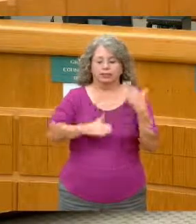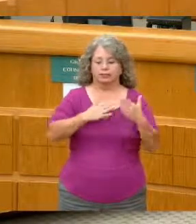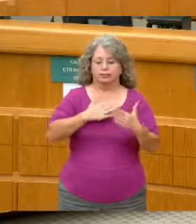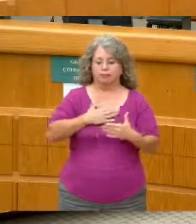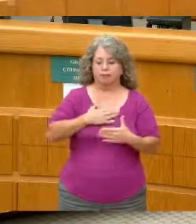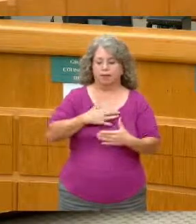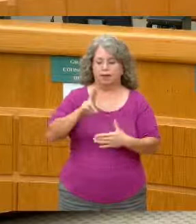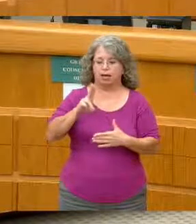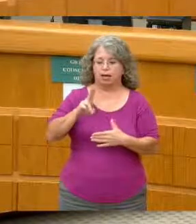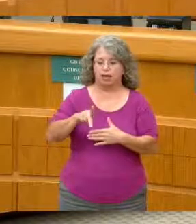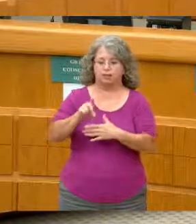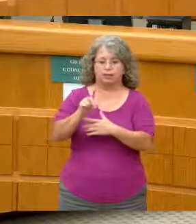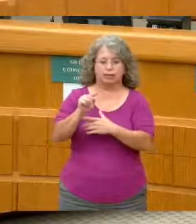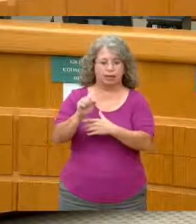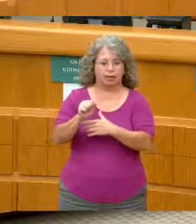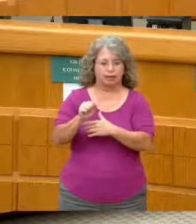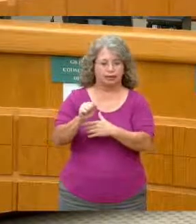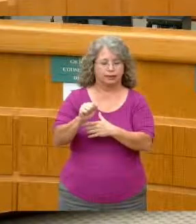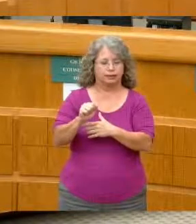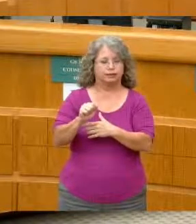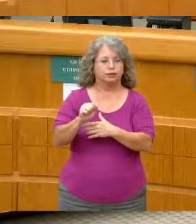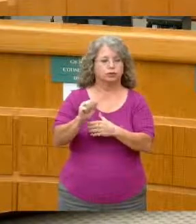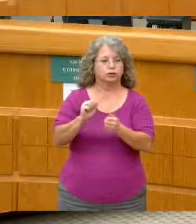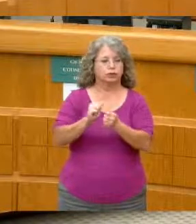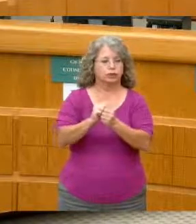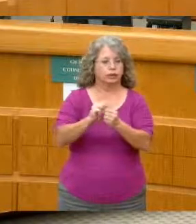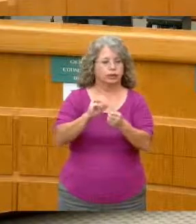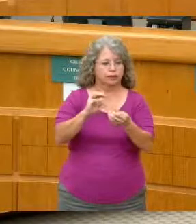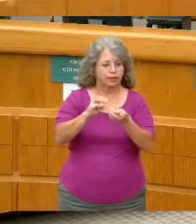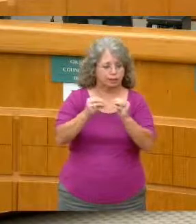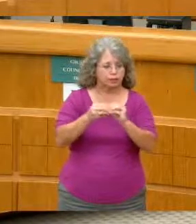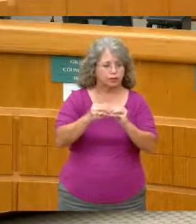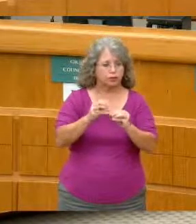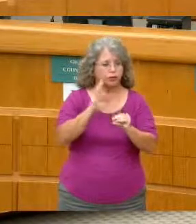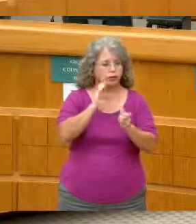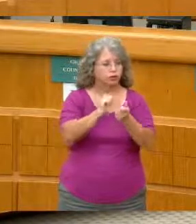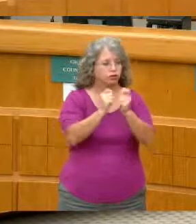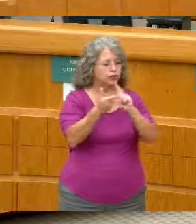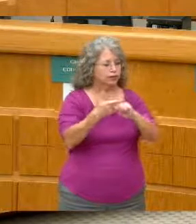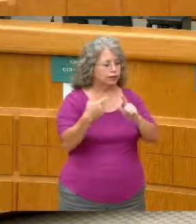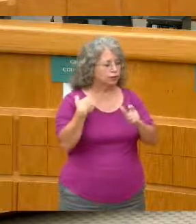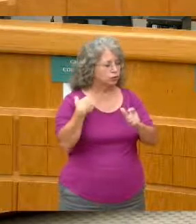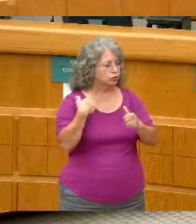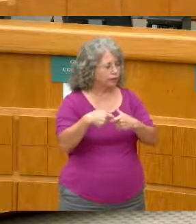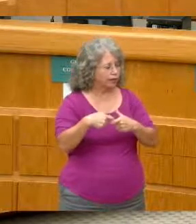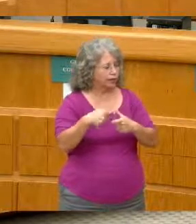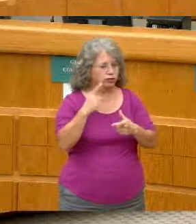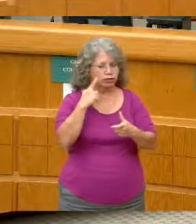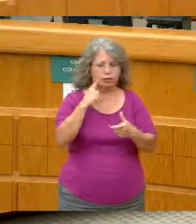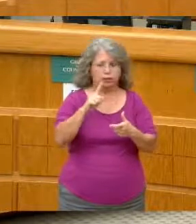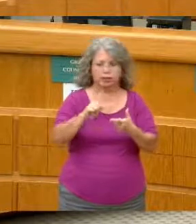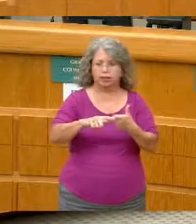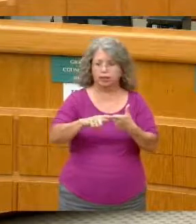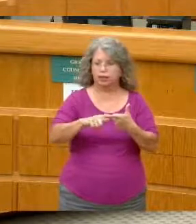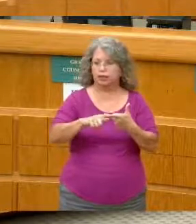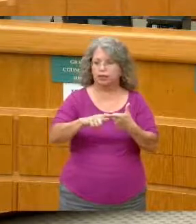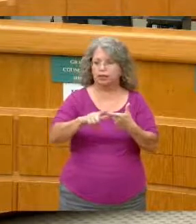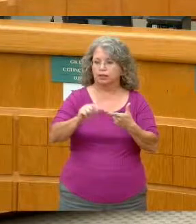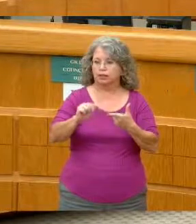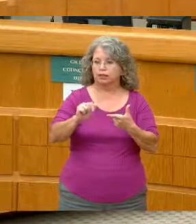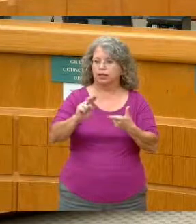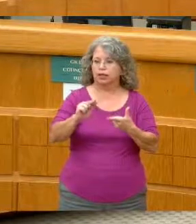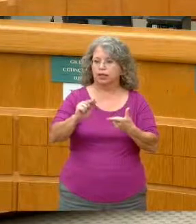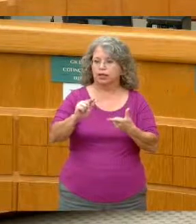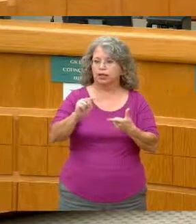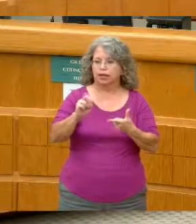Okay, so that concludes my update on the numbers. We're going to get that translated by Gabby into Spanish. And then I think Annette is going to come up